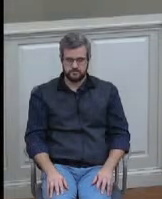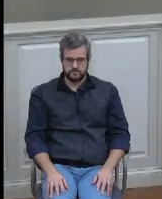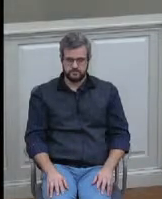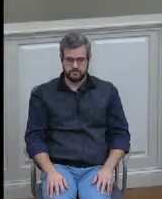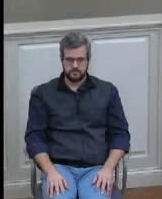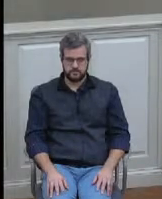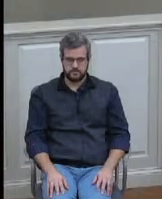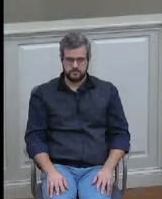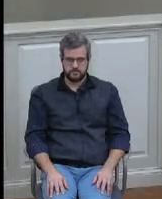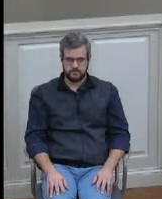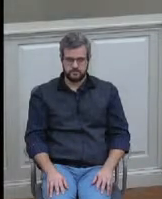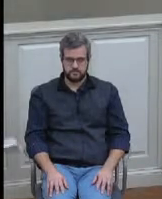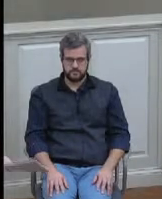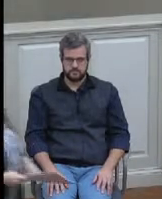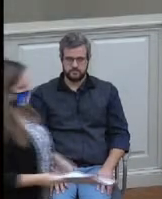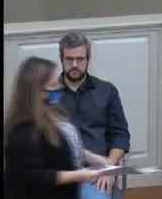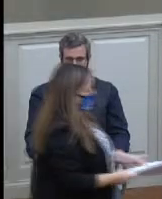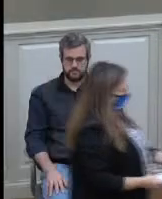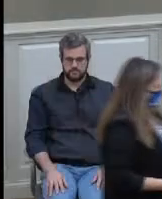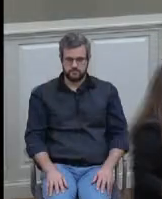Thank you, ma'am.